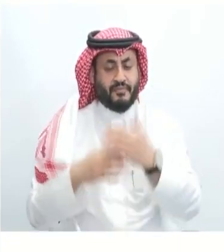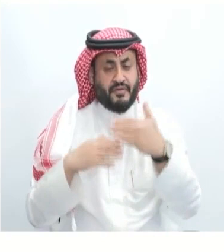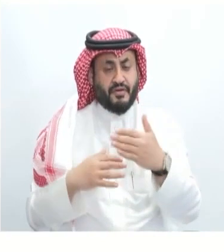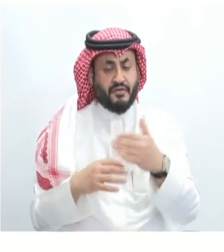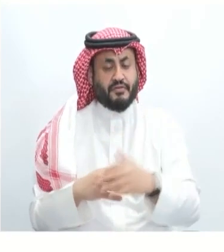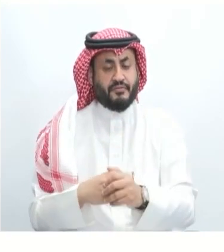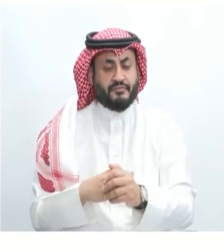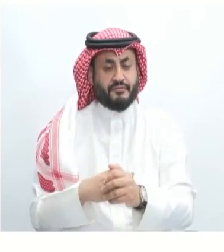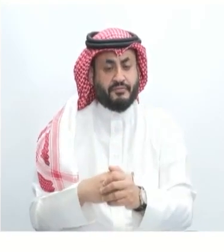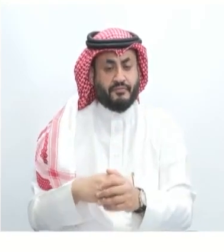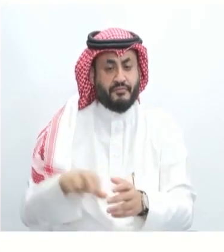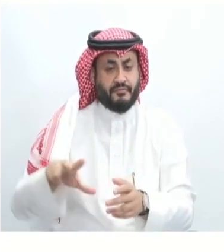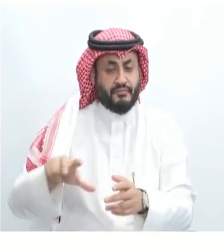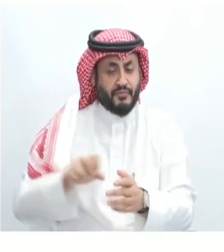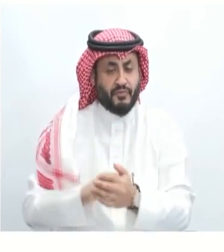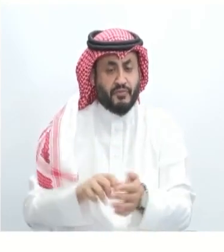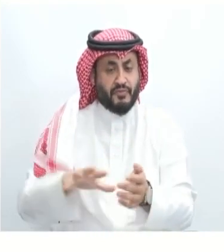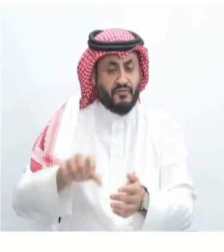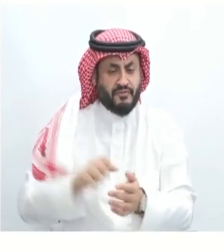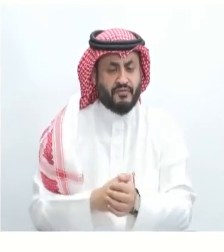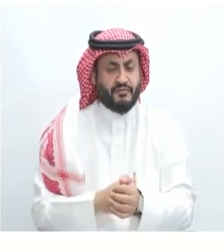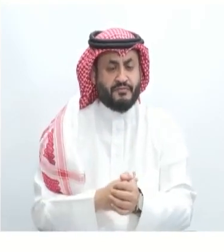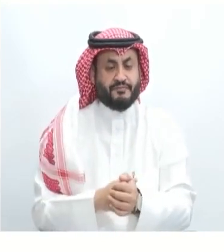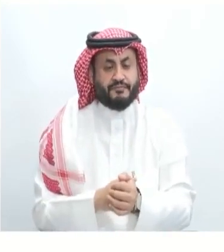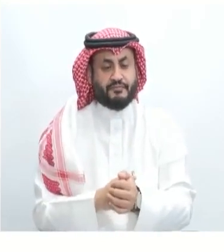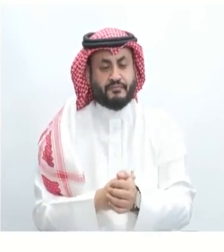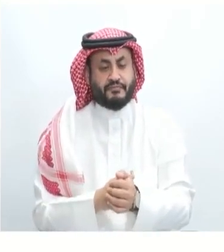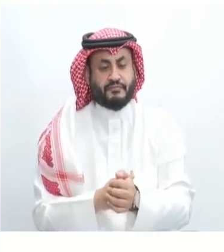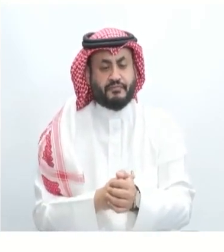got from 30 to 50, because we got